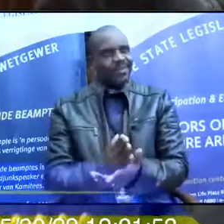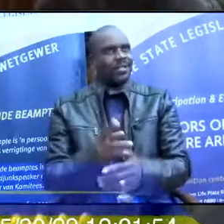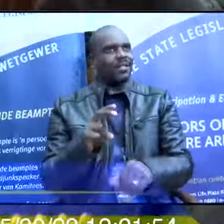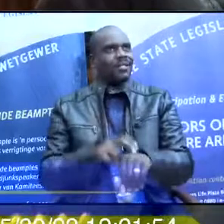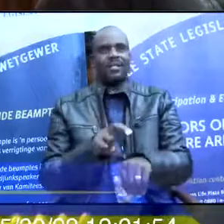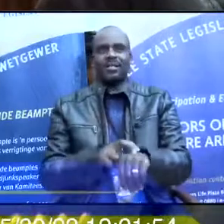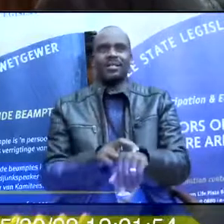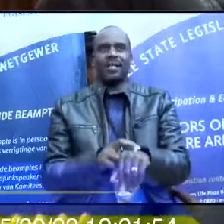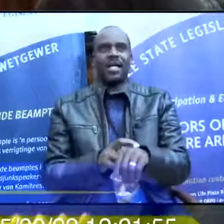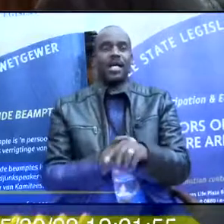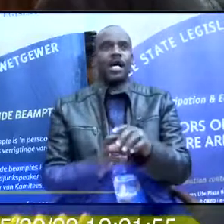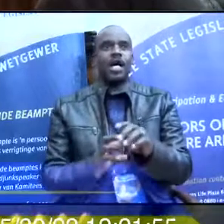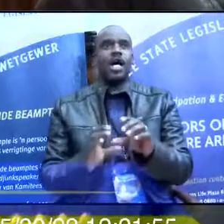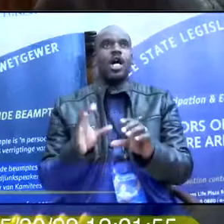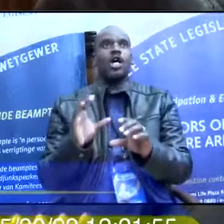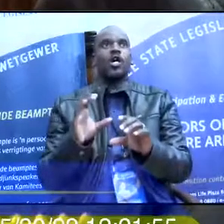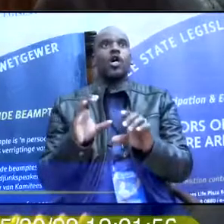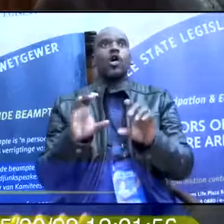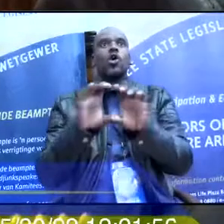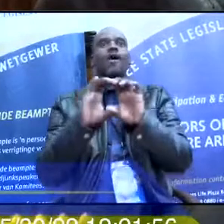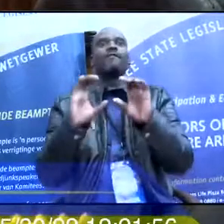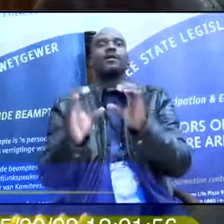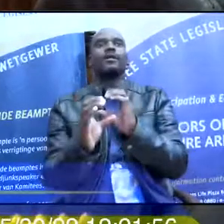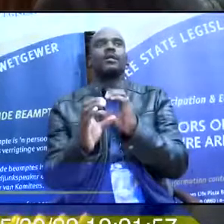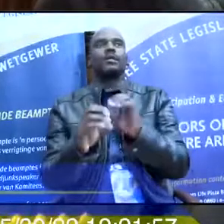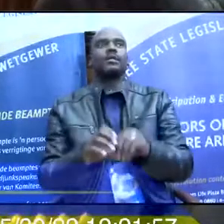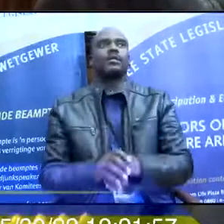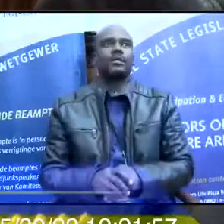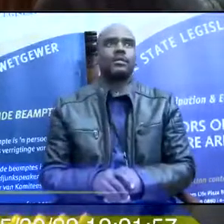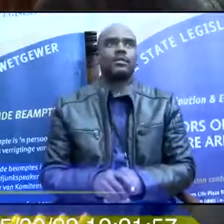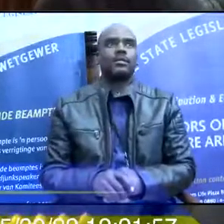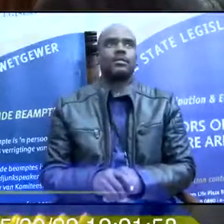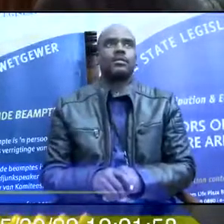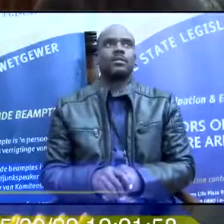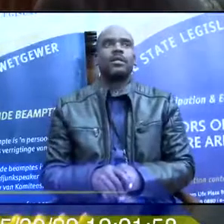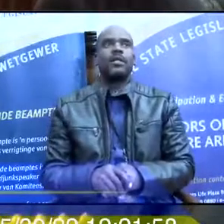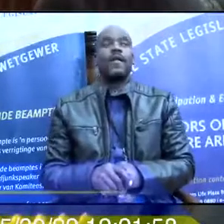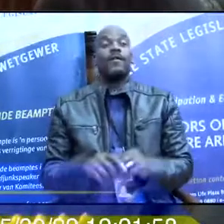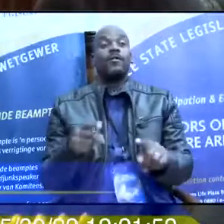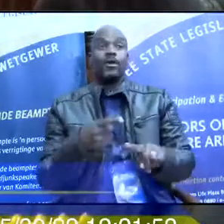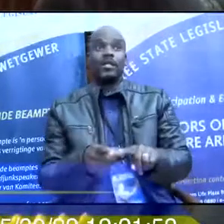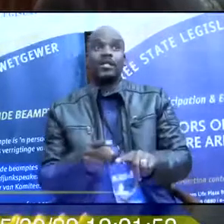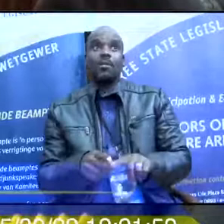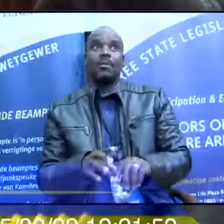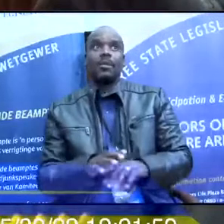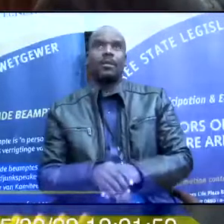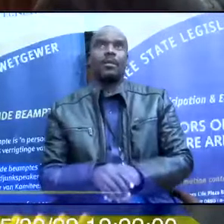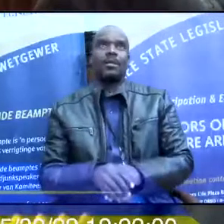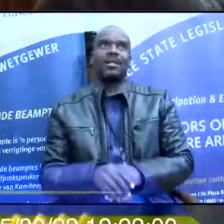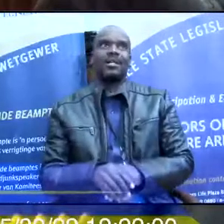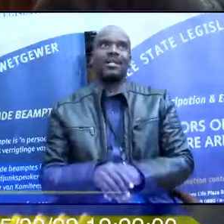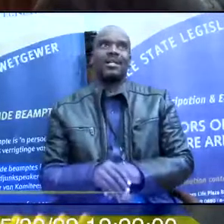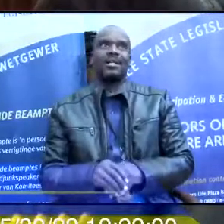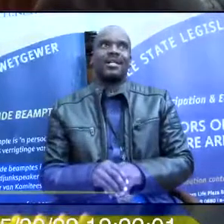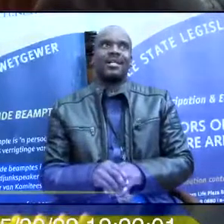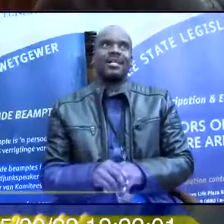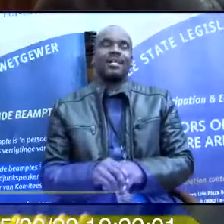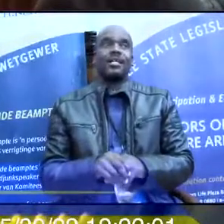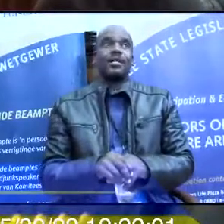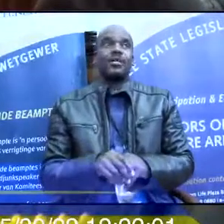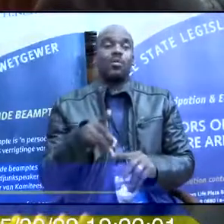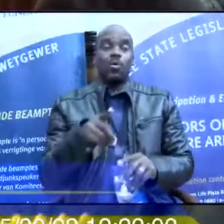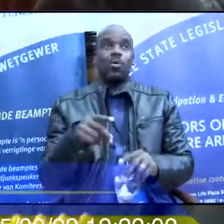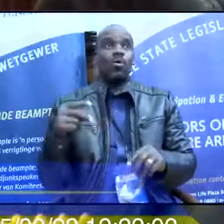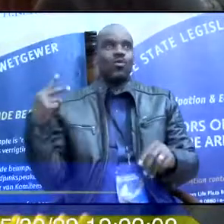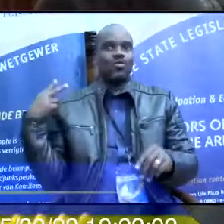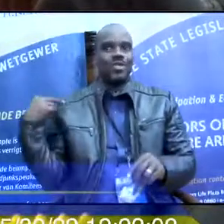and we need compliance with the norms and standards for an example in nursing you'll know